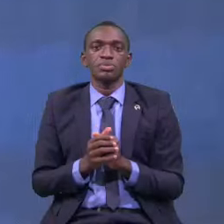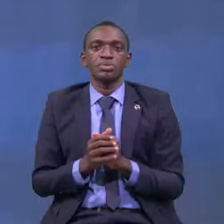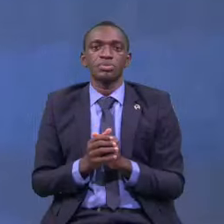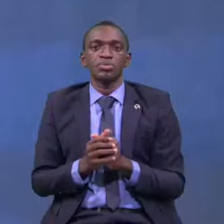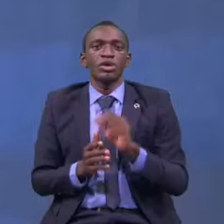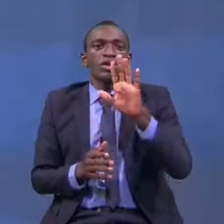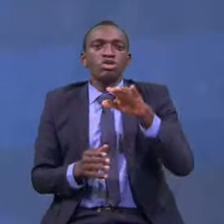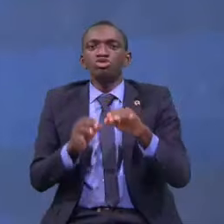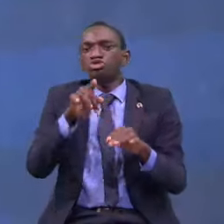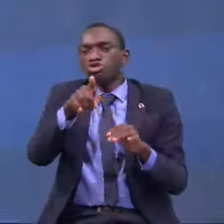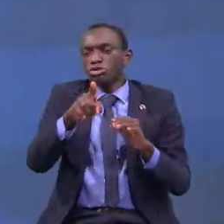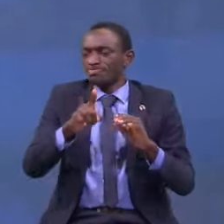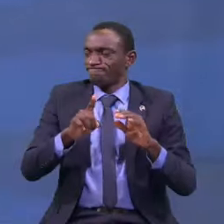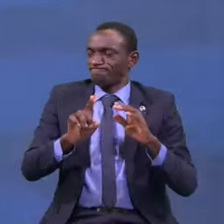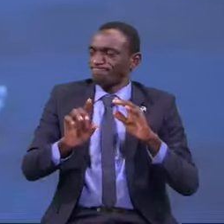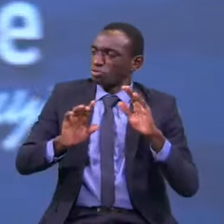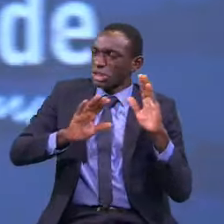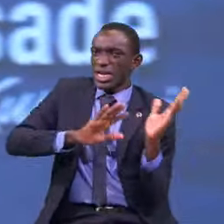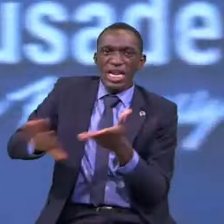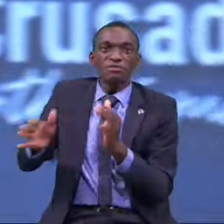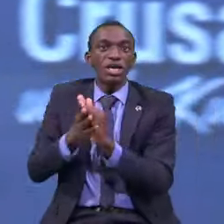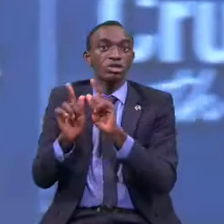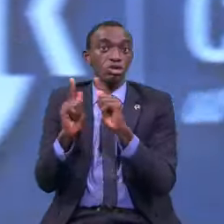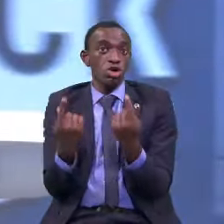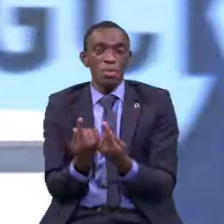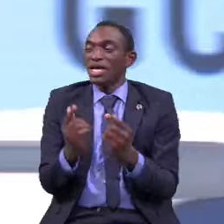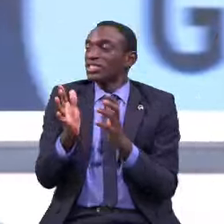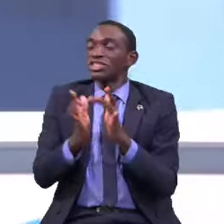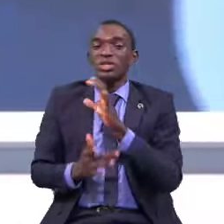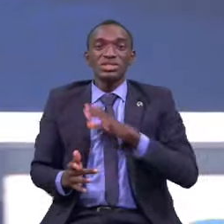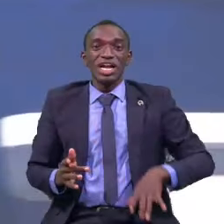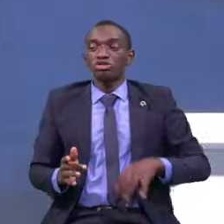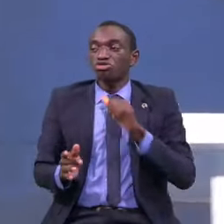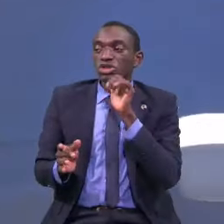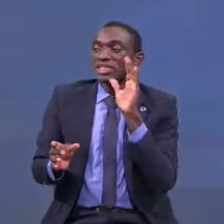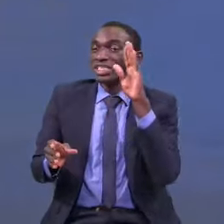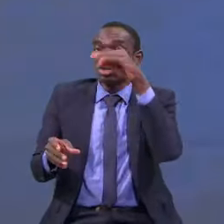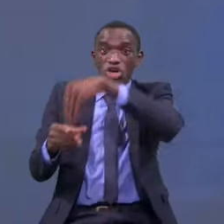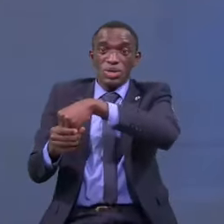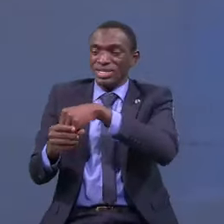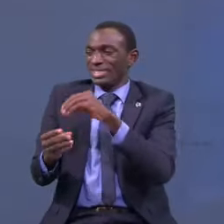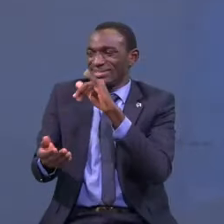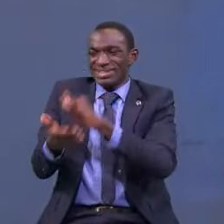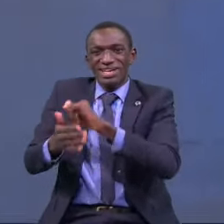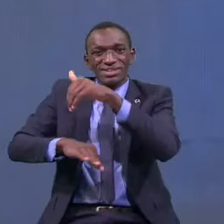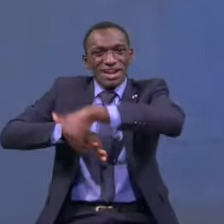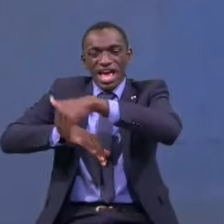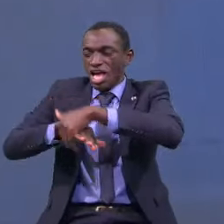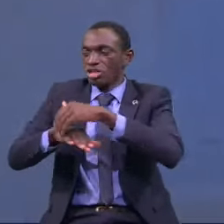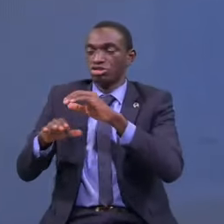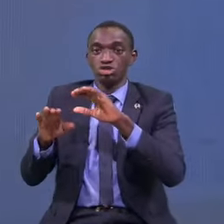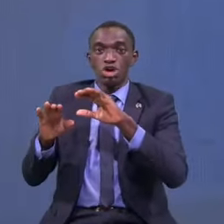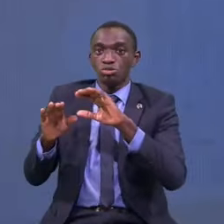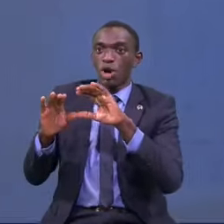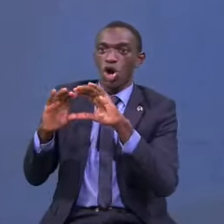Come out from among them. Christ is not in the midst of that night club that they will dance